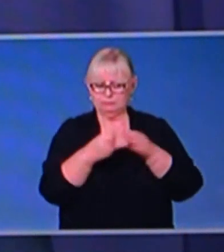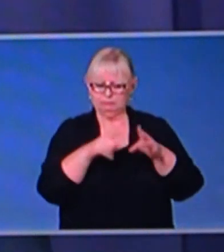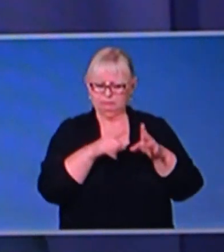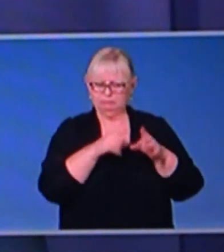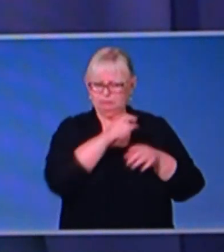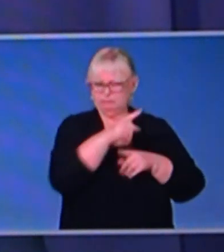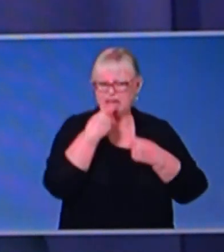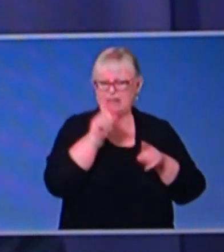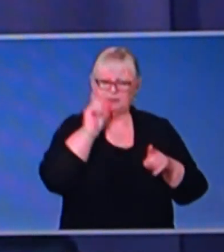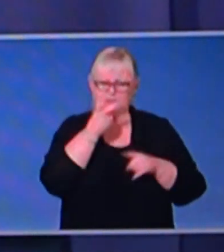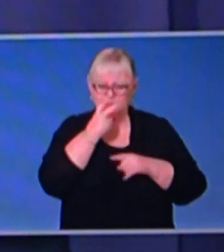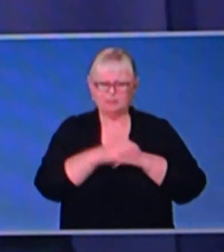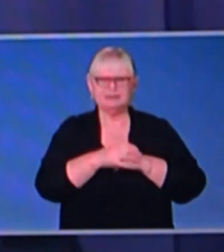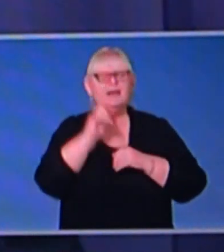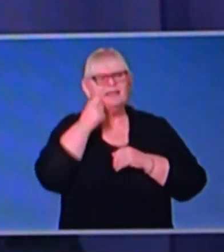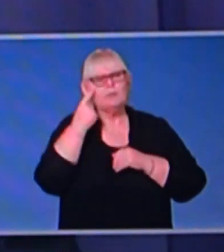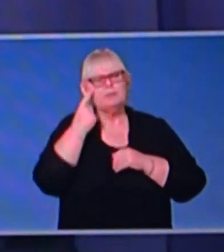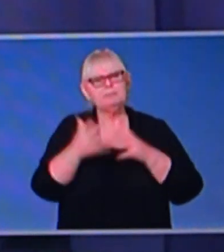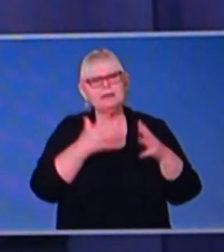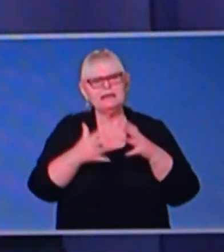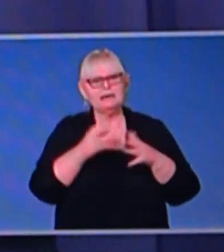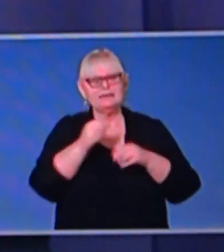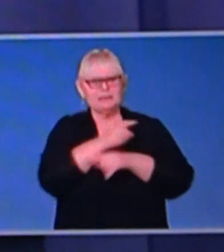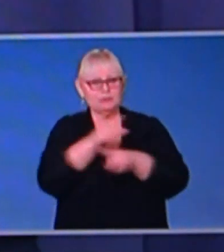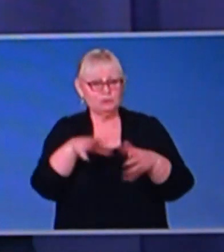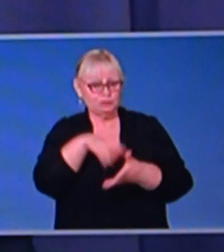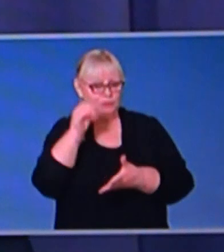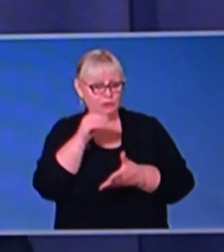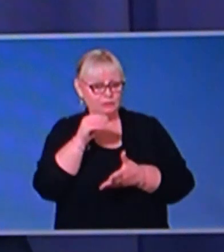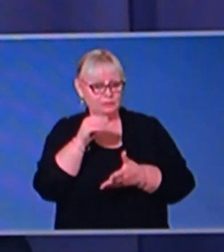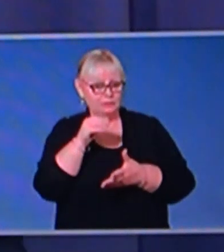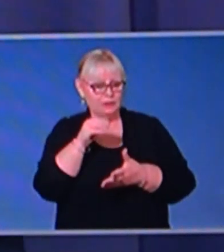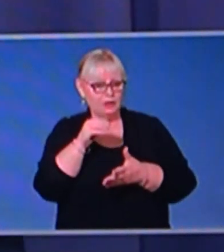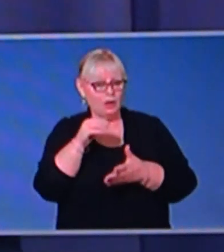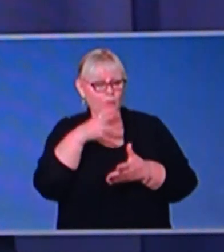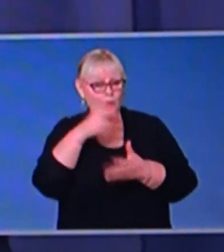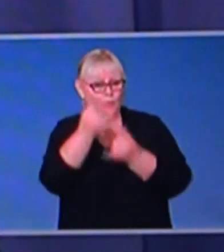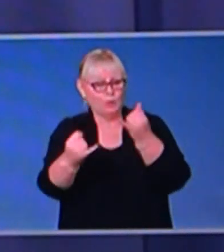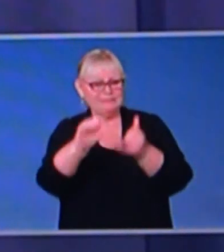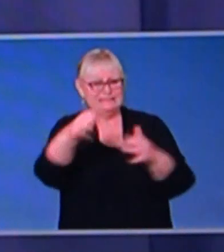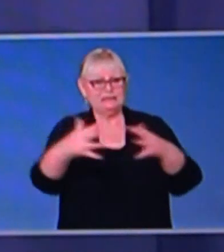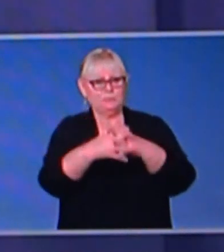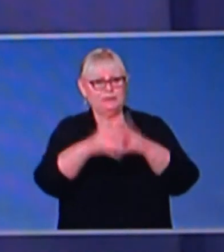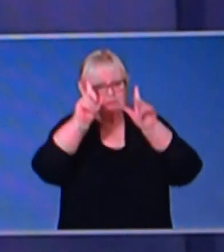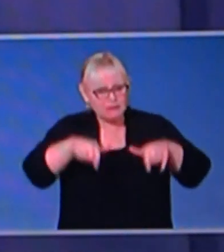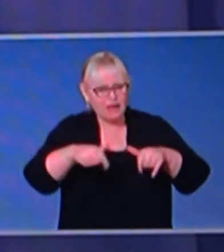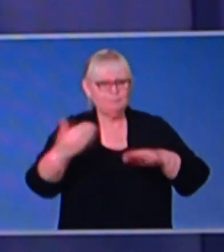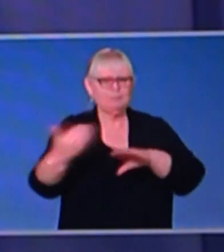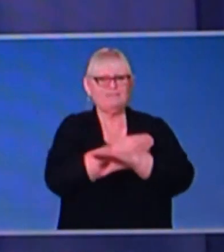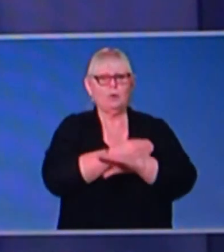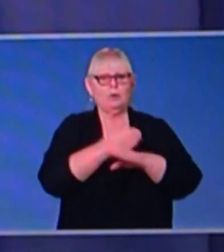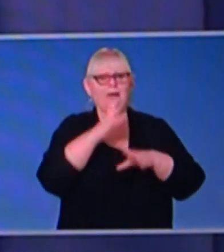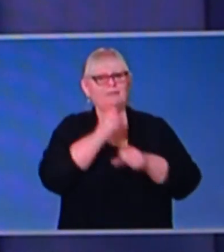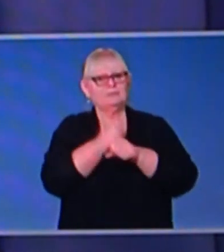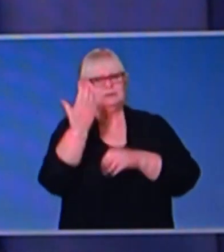night, that potentially would see those students come back about 6 weeks earlier than the public school students. Yeah. What would be the issue that you would